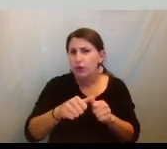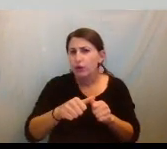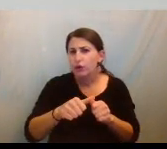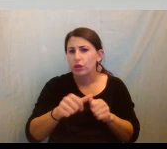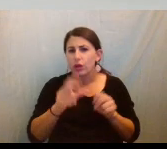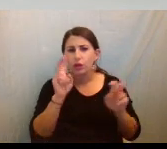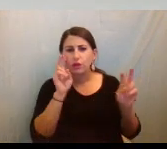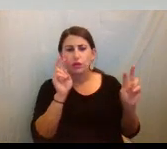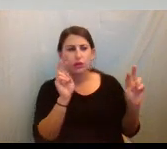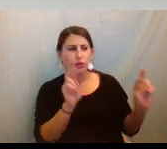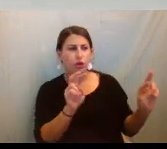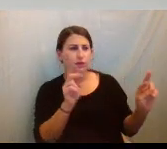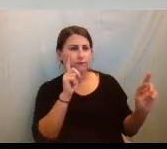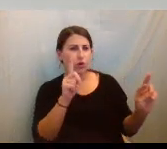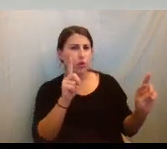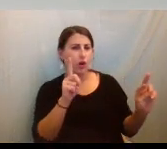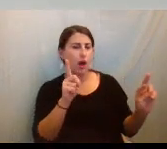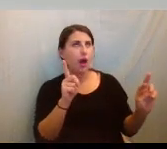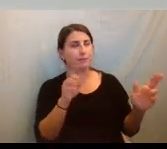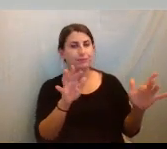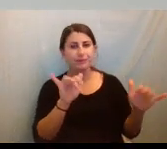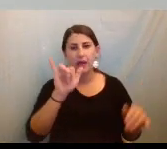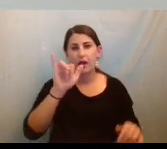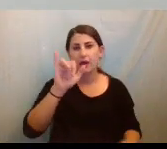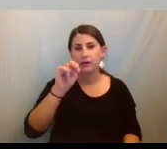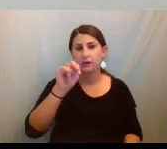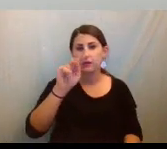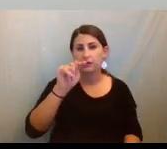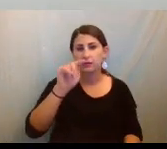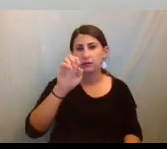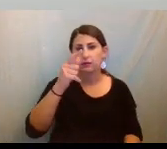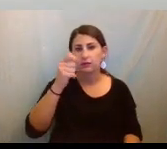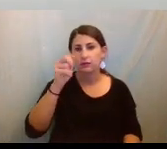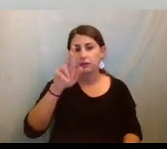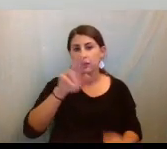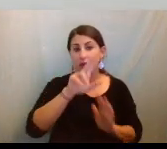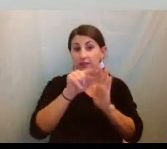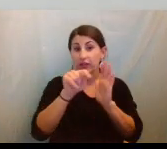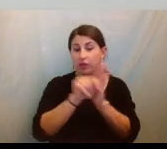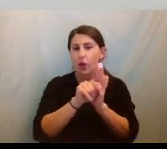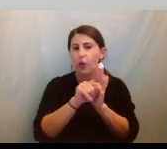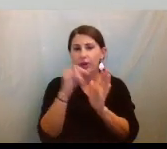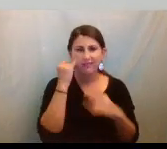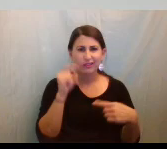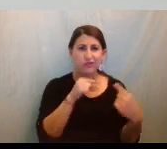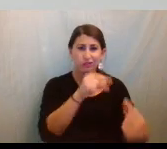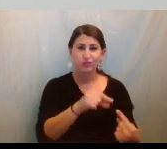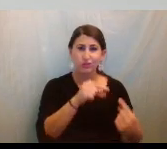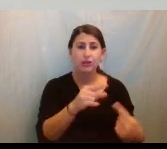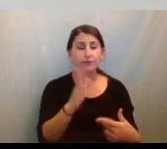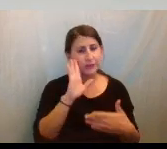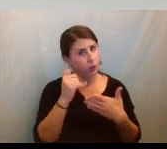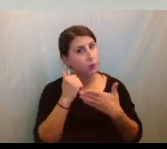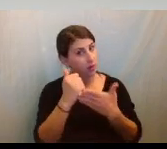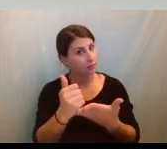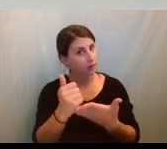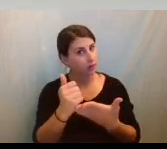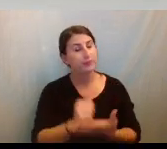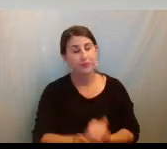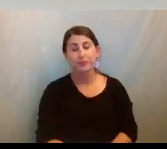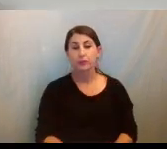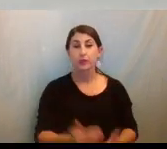Remember, look for that integer video if you're having trouble with integers so that you can use it to help you.